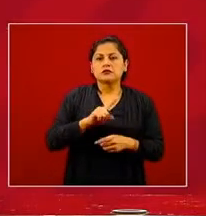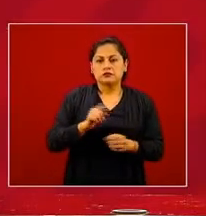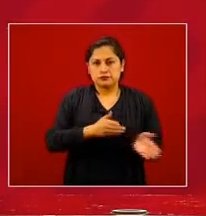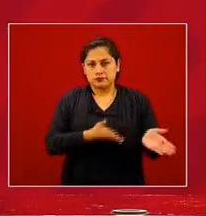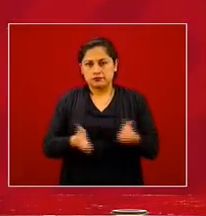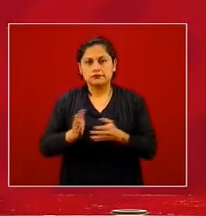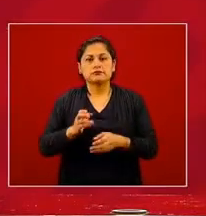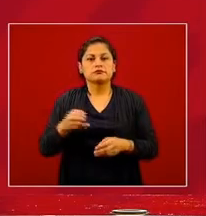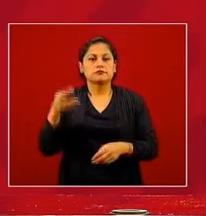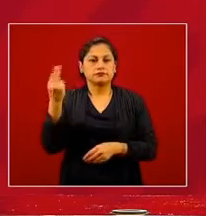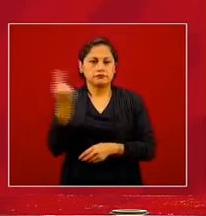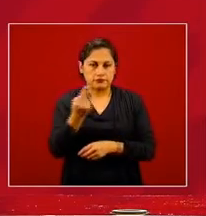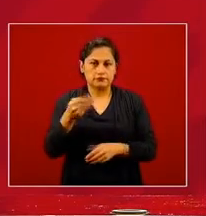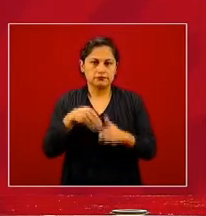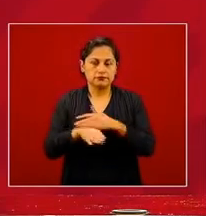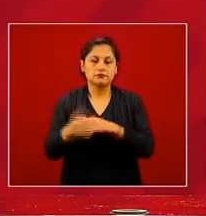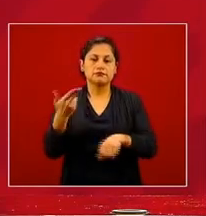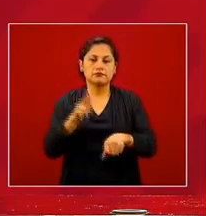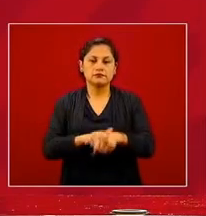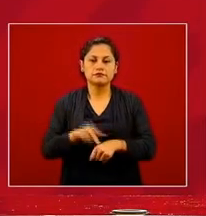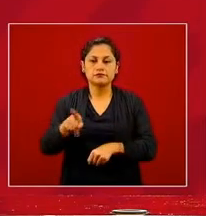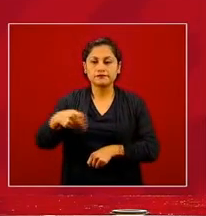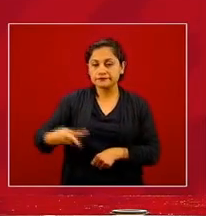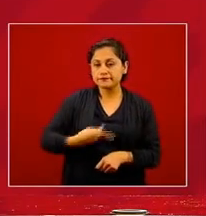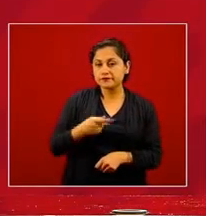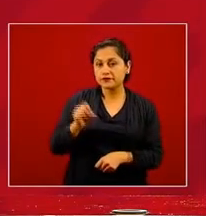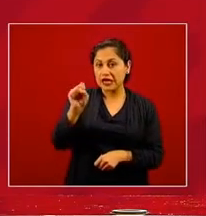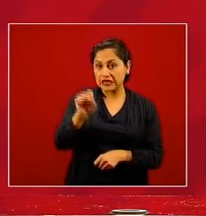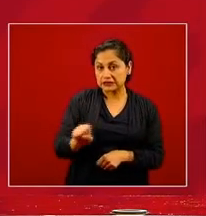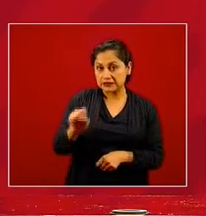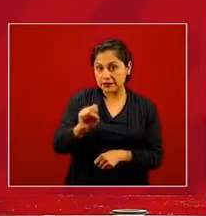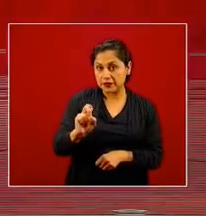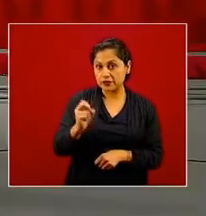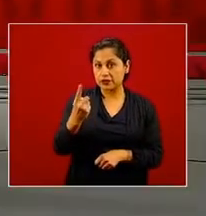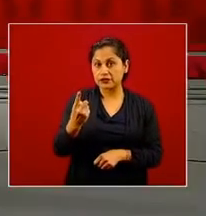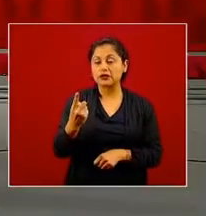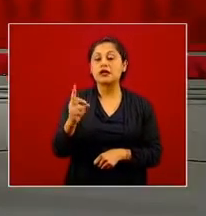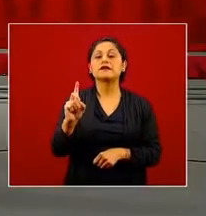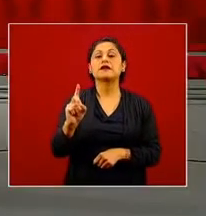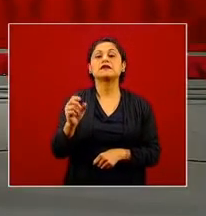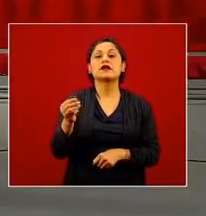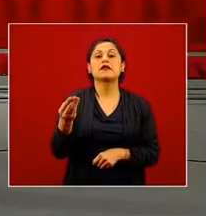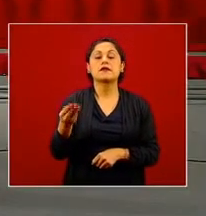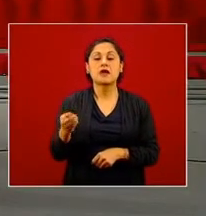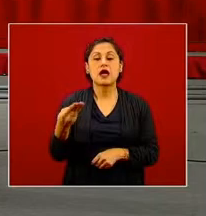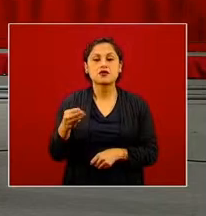wait to seek medical attention. The celebration on May 30th,